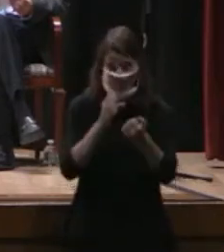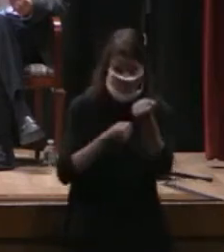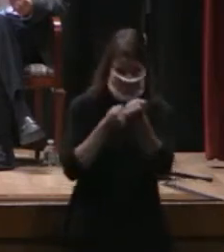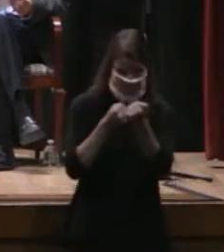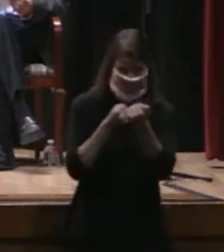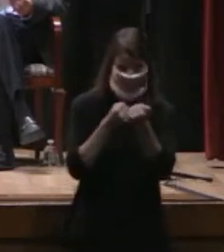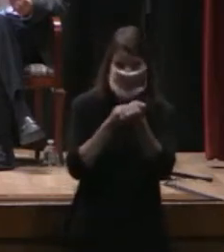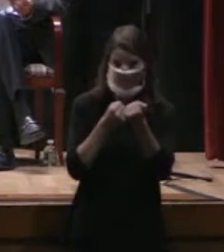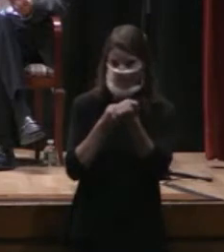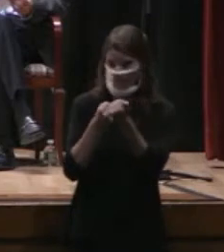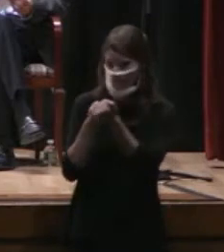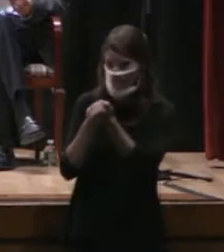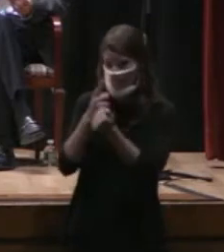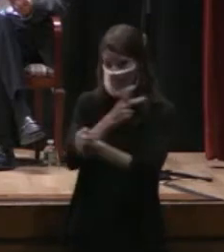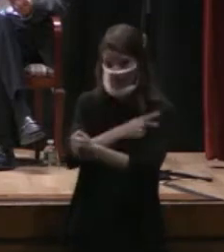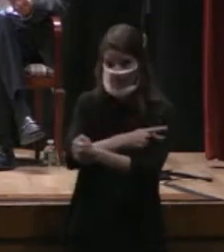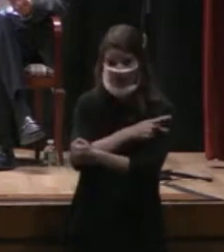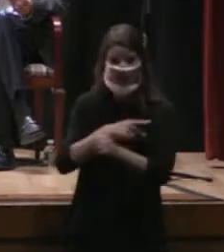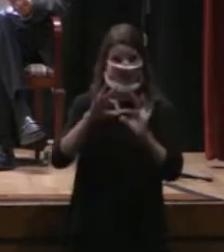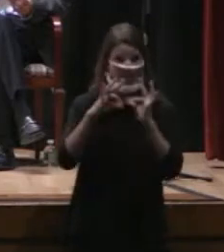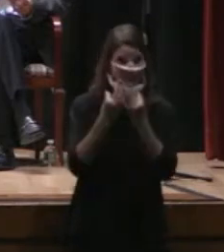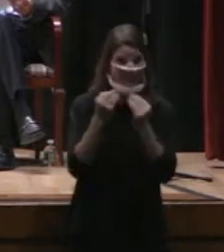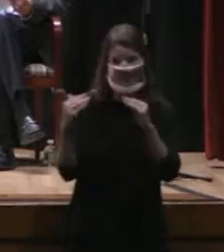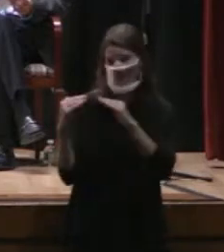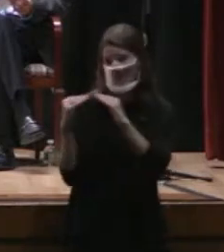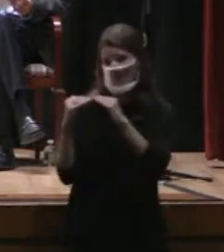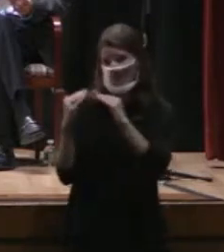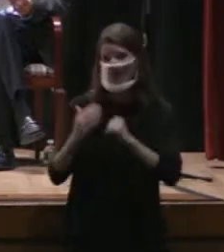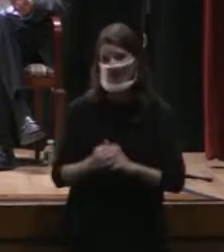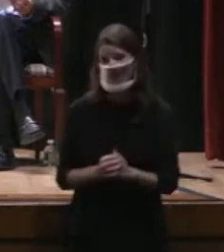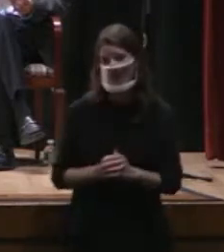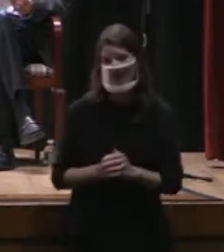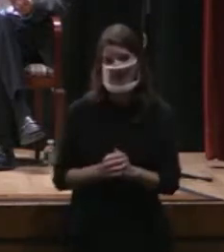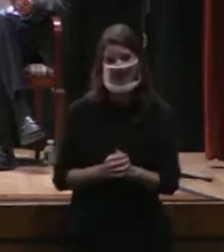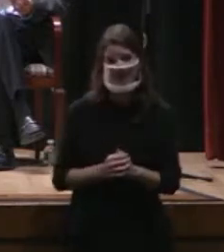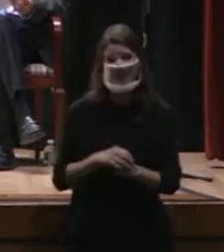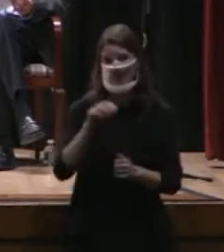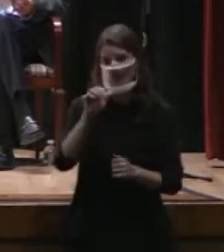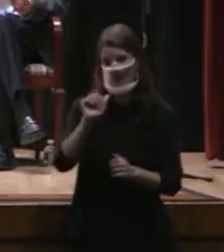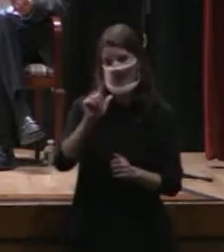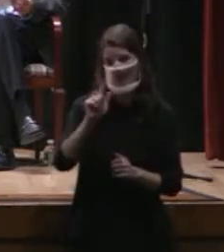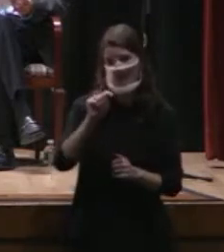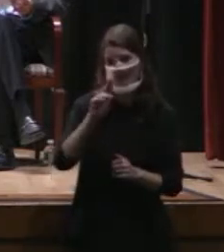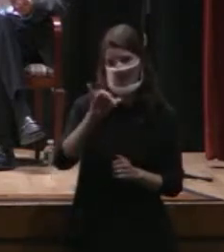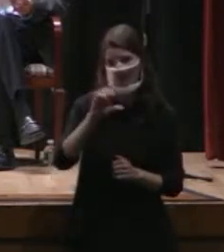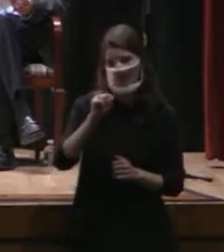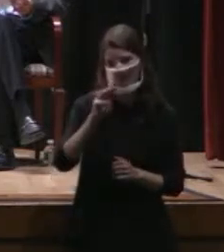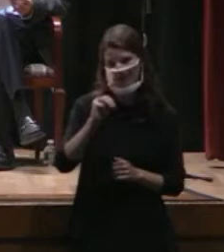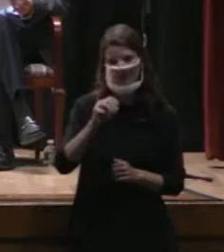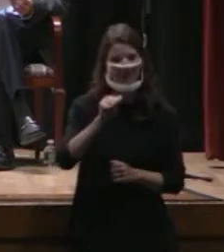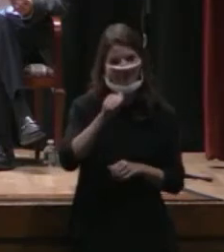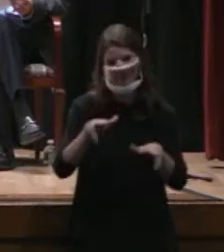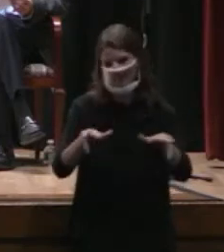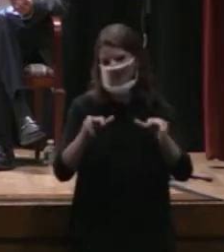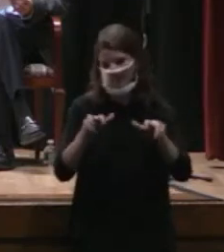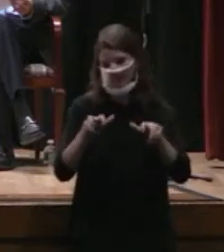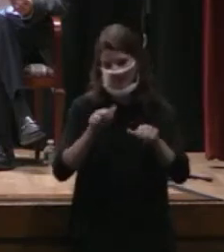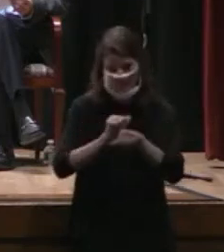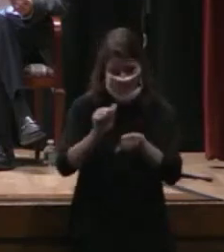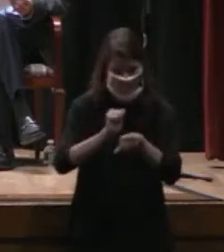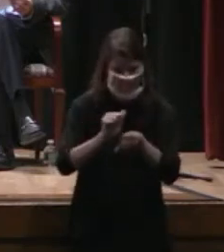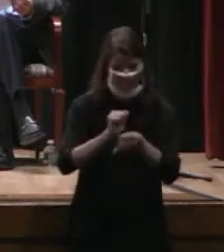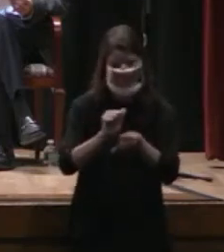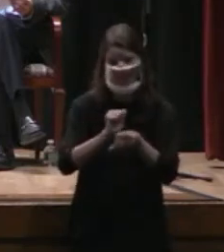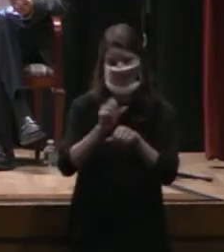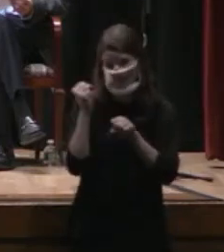advocacy to our patients, families, and colleagues, altruism or selflessness, strong